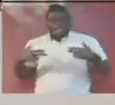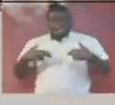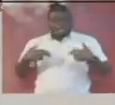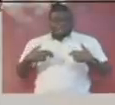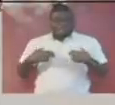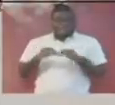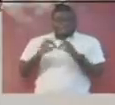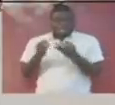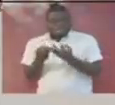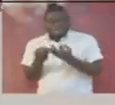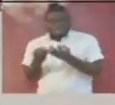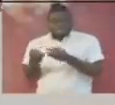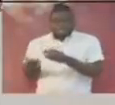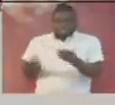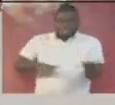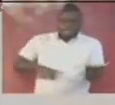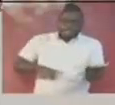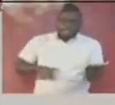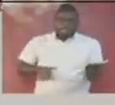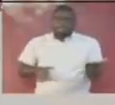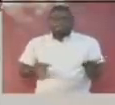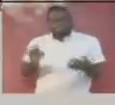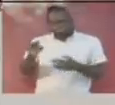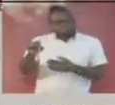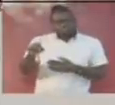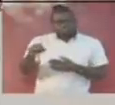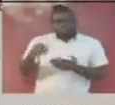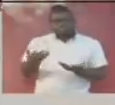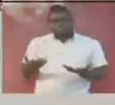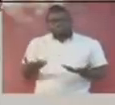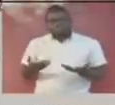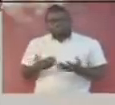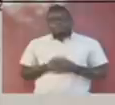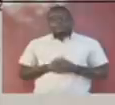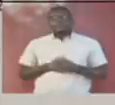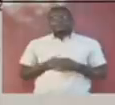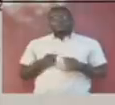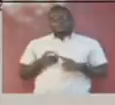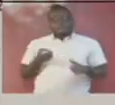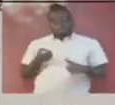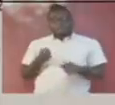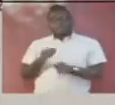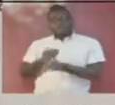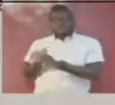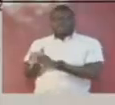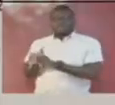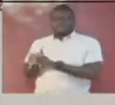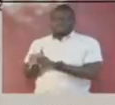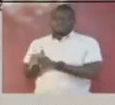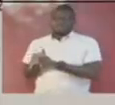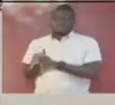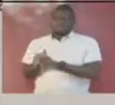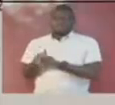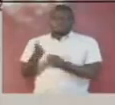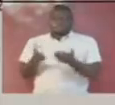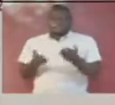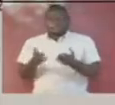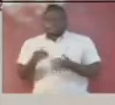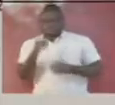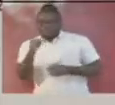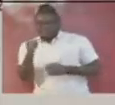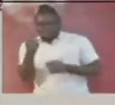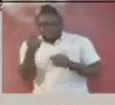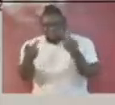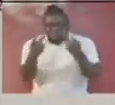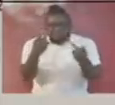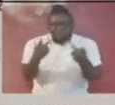pandemic. They may have lost loved ones. They may have not been seeing their friends for a long time and may